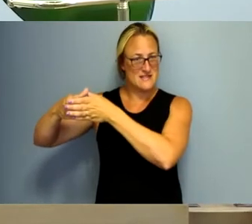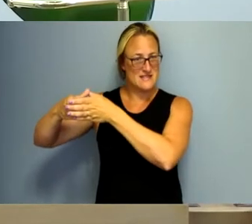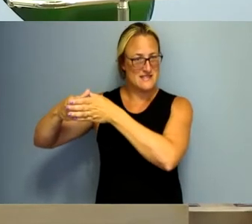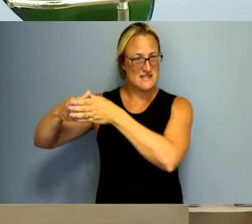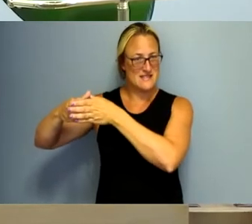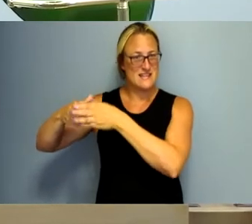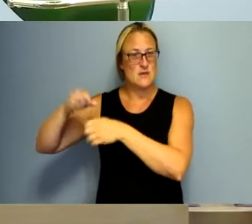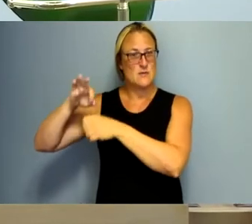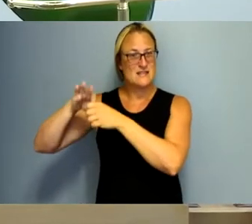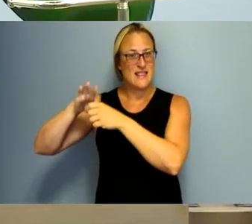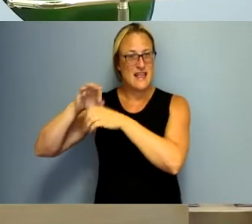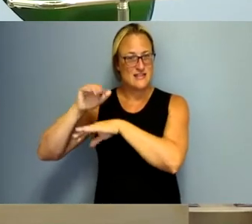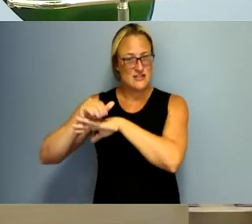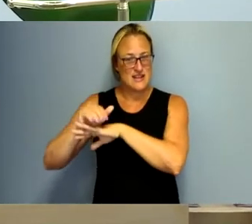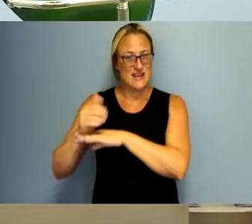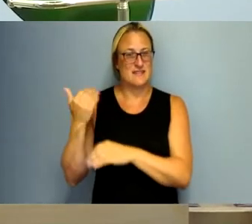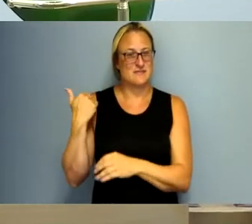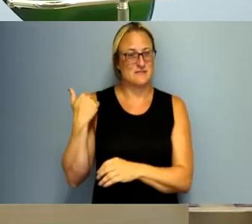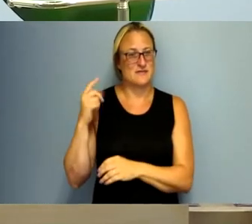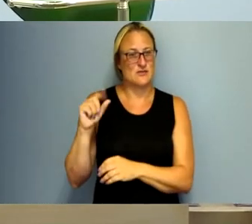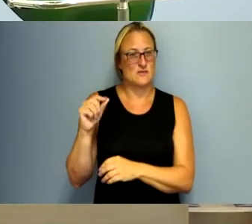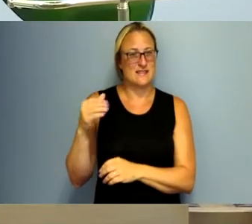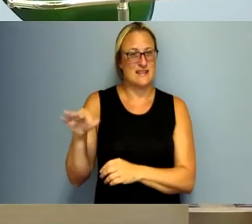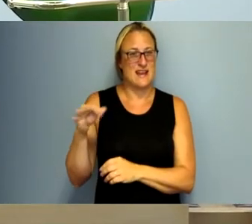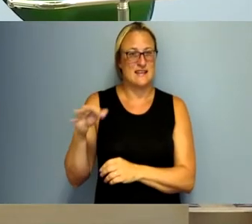election night in